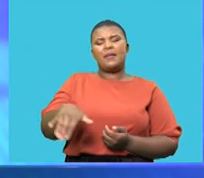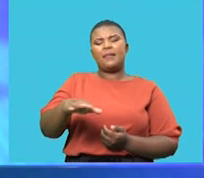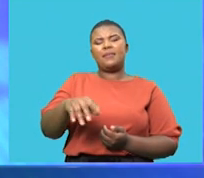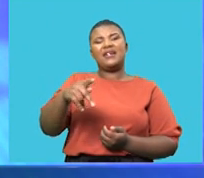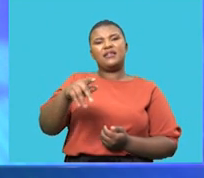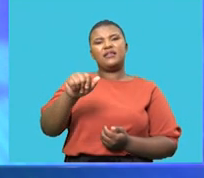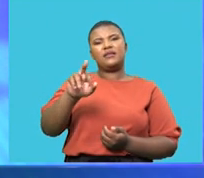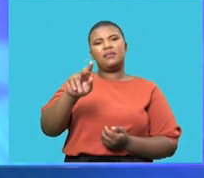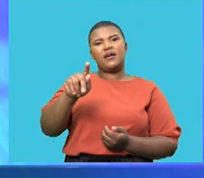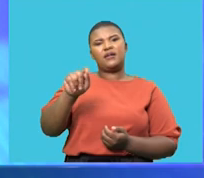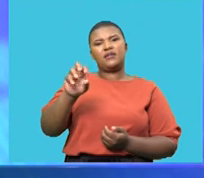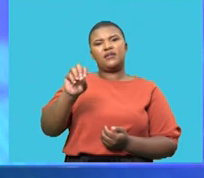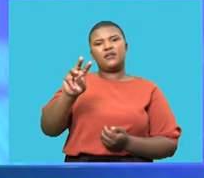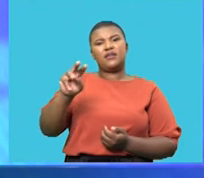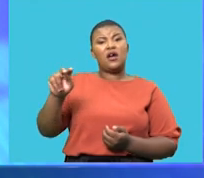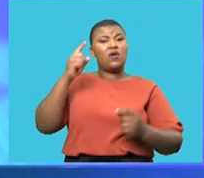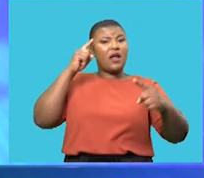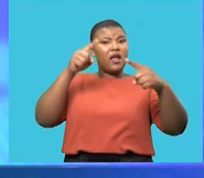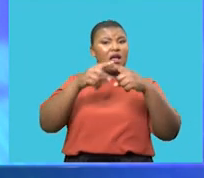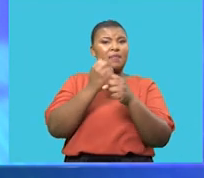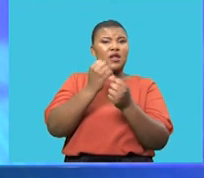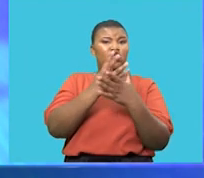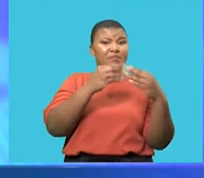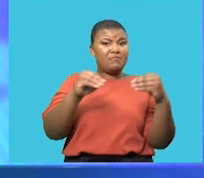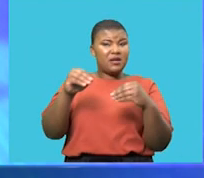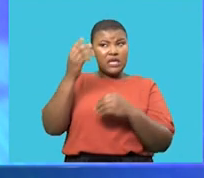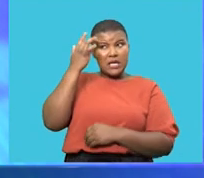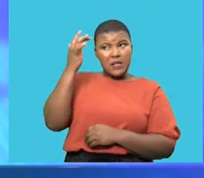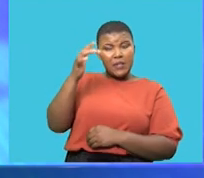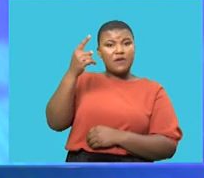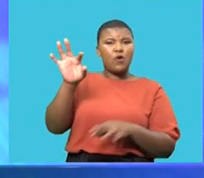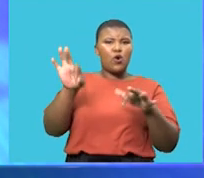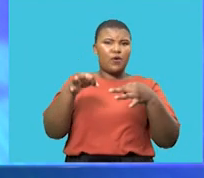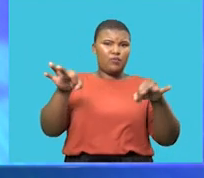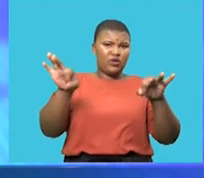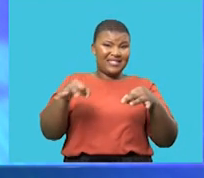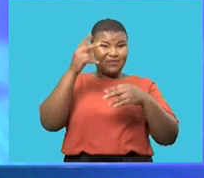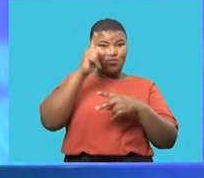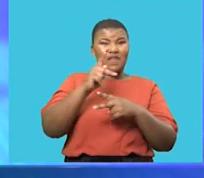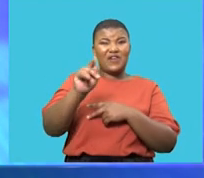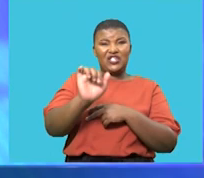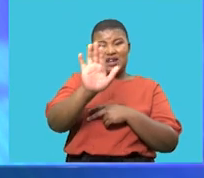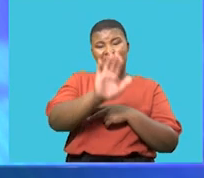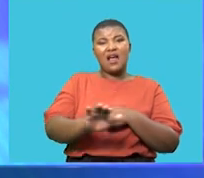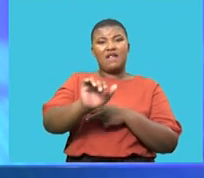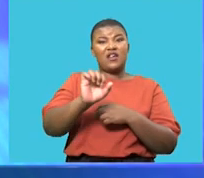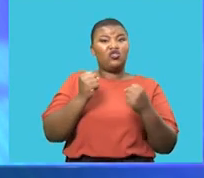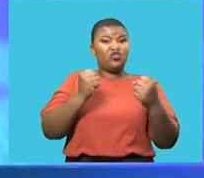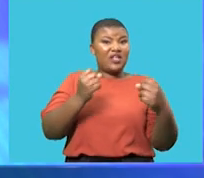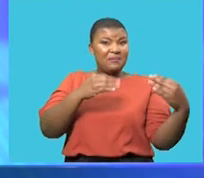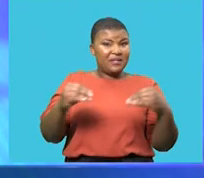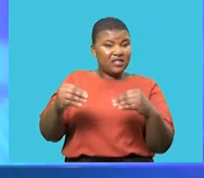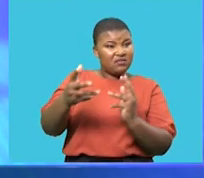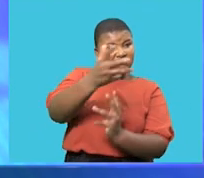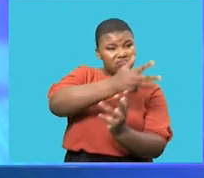held annually in Johannesburg with the aim to broaden the business intelligence of music industry professionals in Africa, strengthen business networks